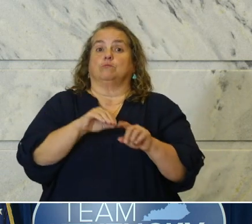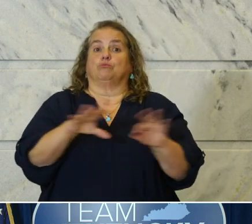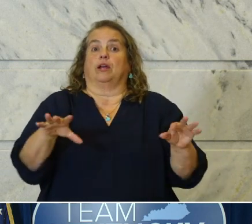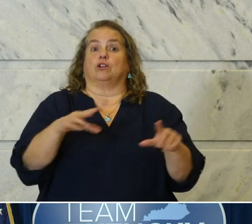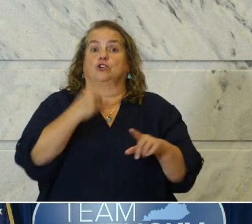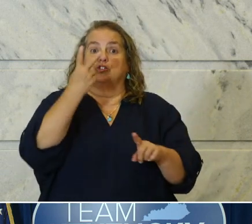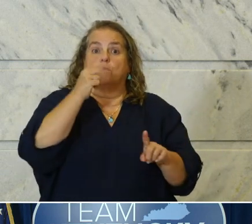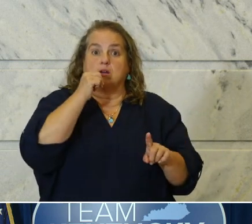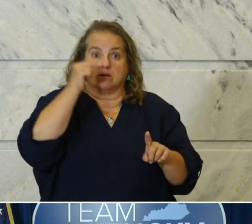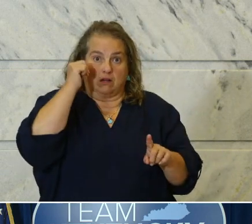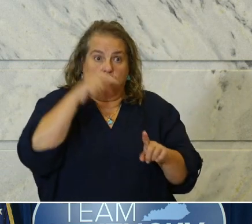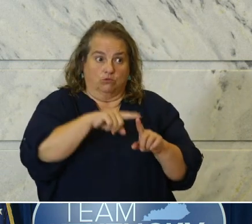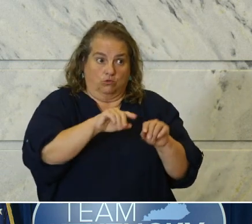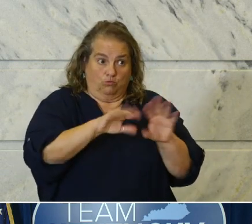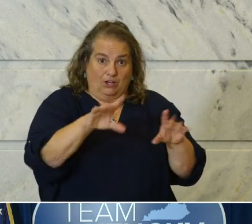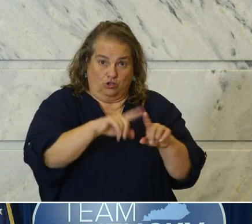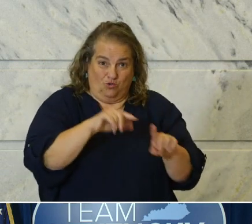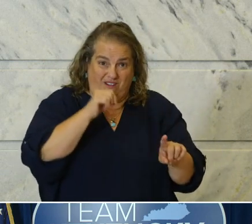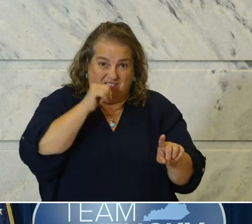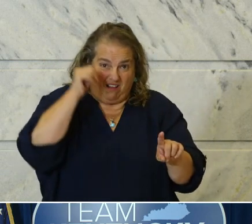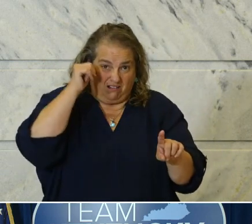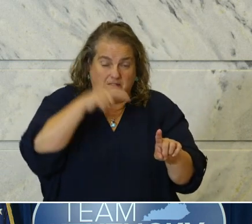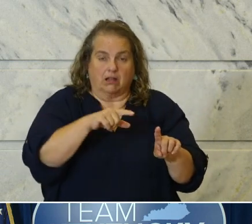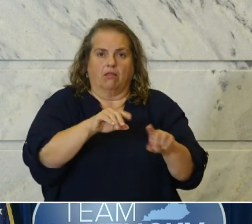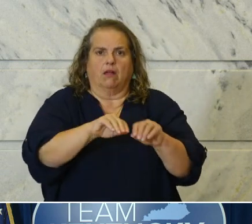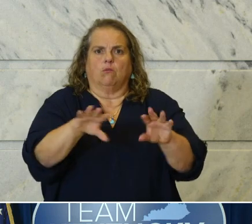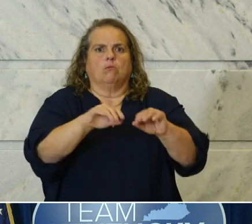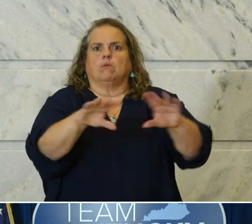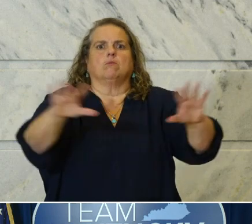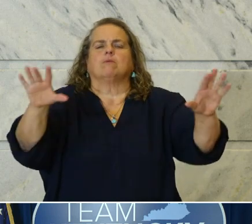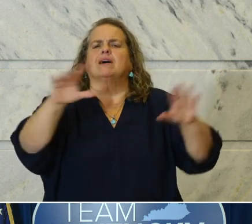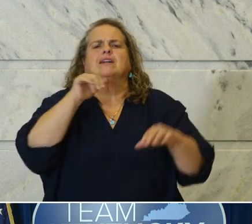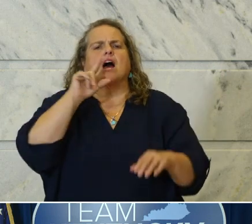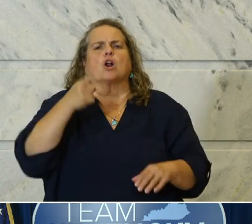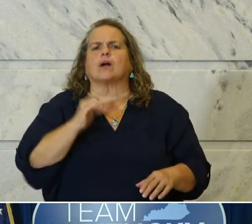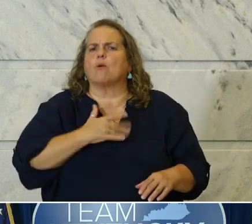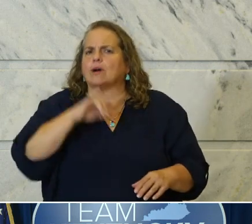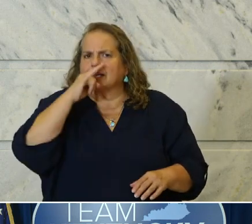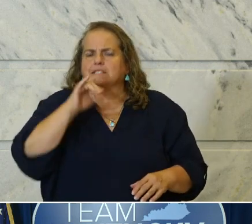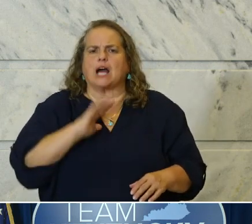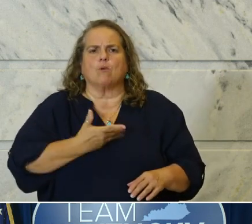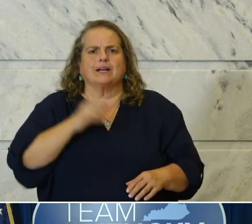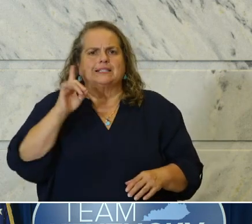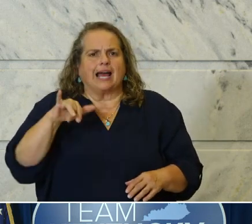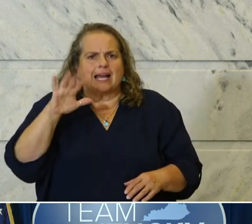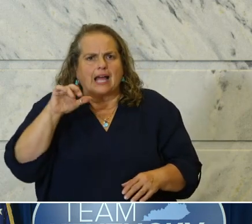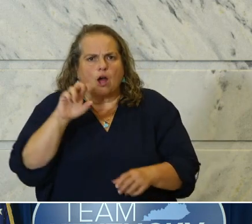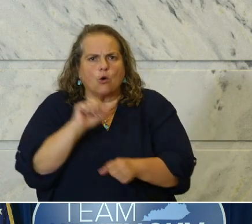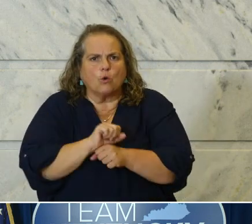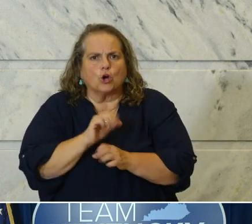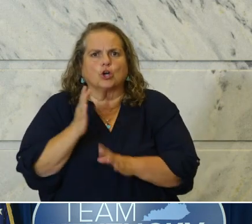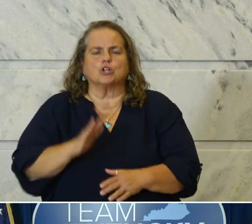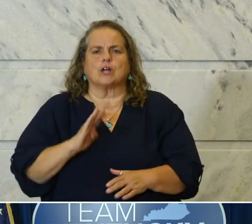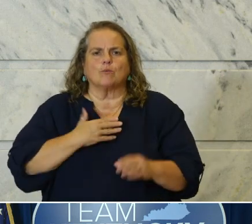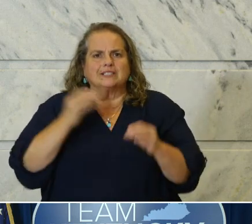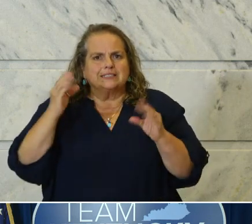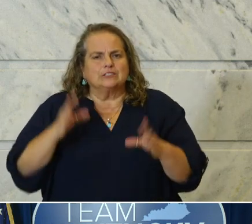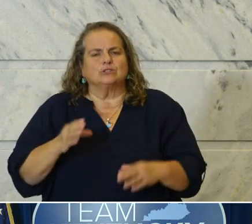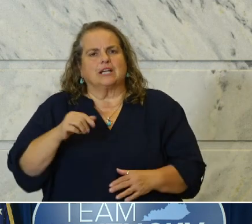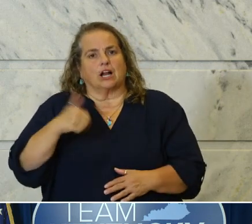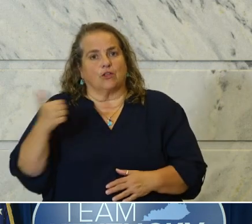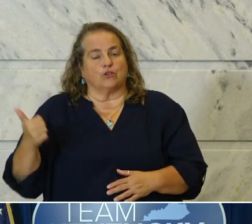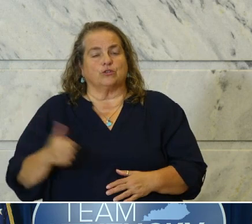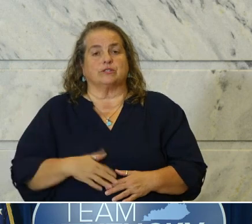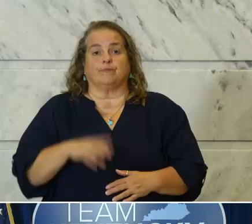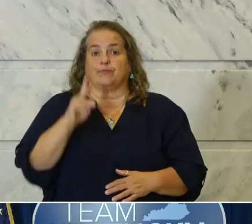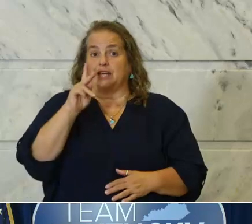to make sure that it's not just our kids we're protecting, but also our daycare workers, our teachers, and others. K through